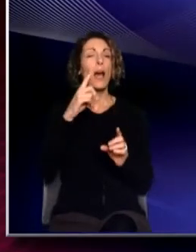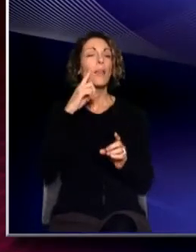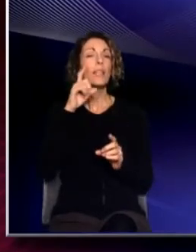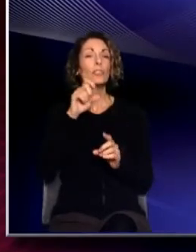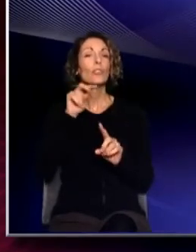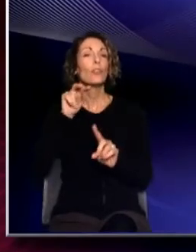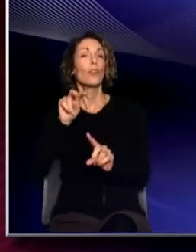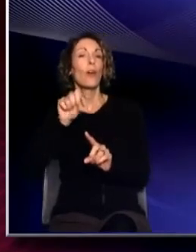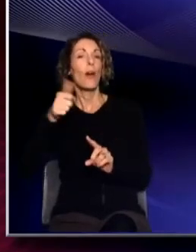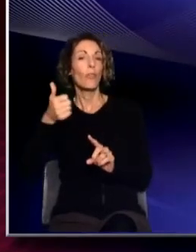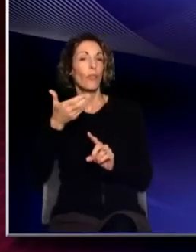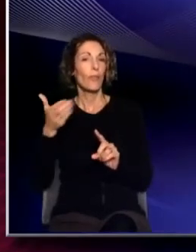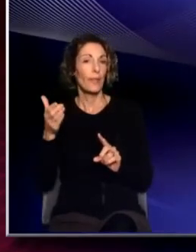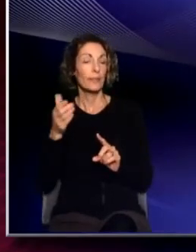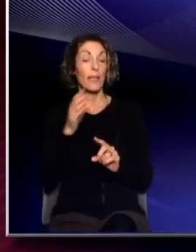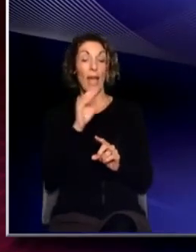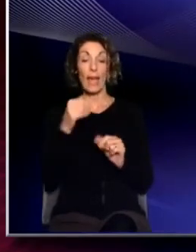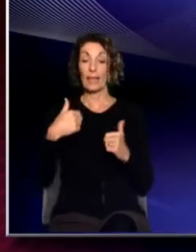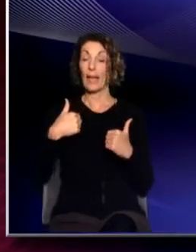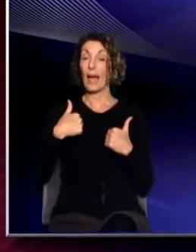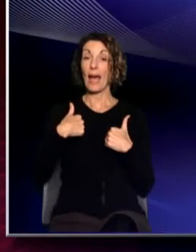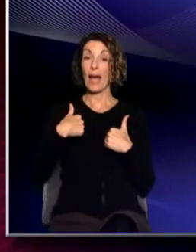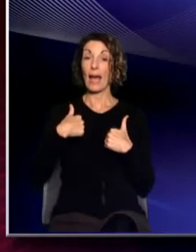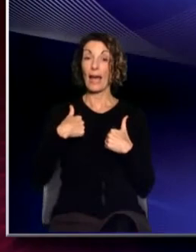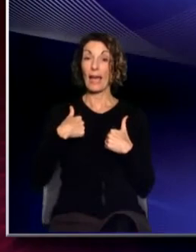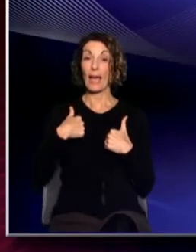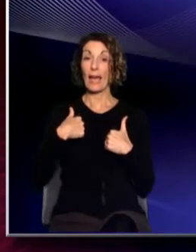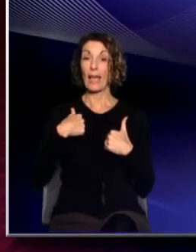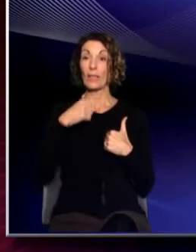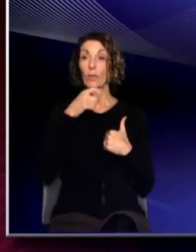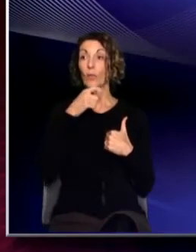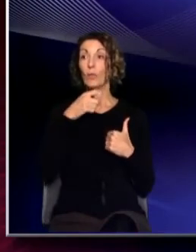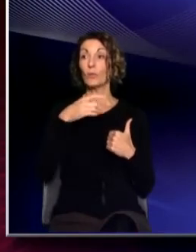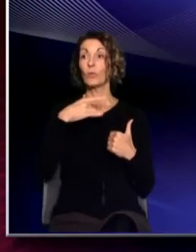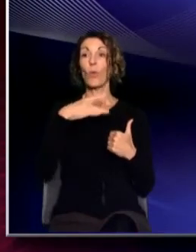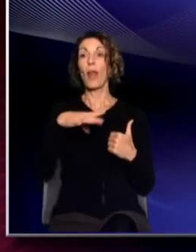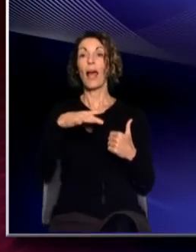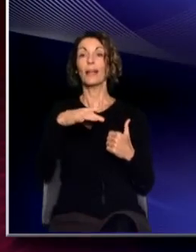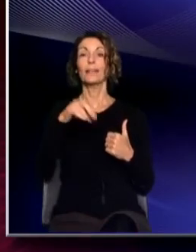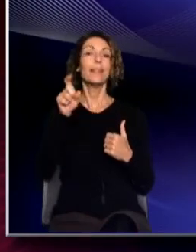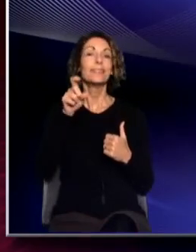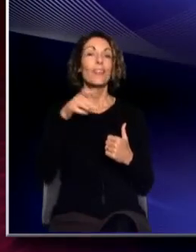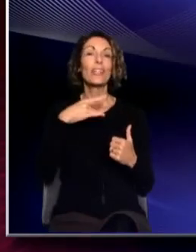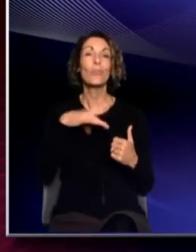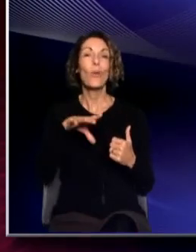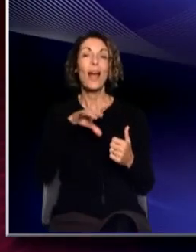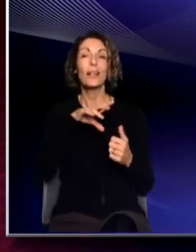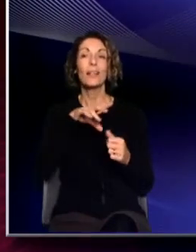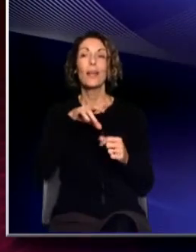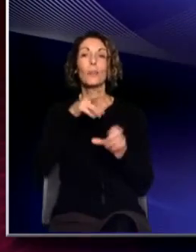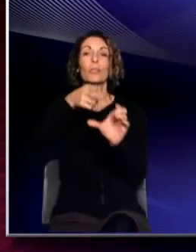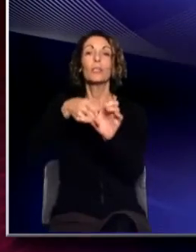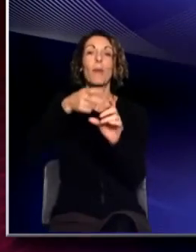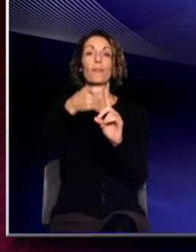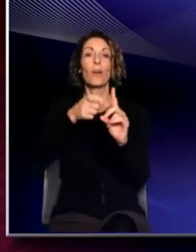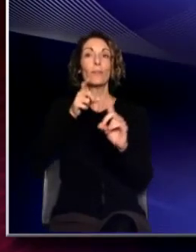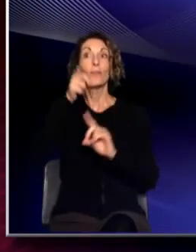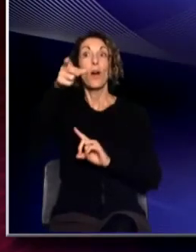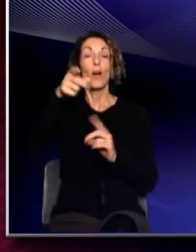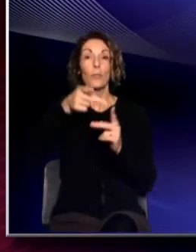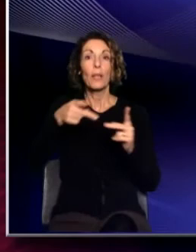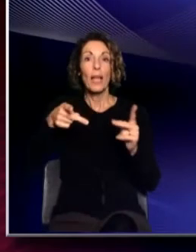view, and I don't like necessarily participating remotely. However, in so many